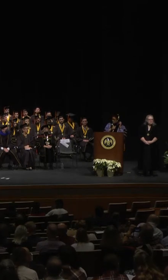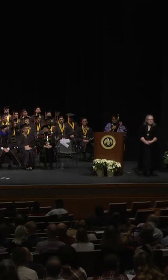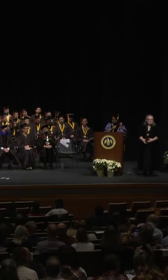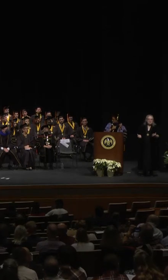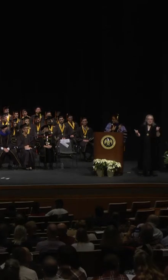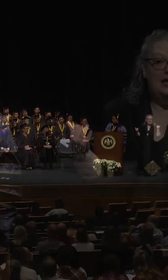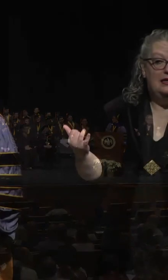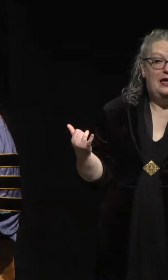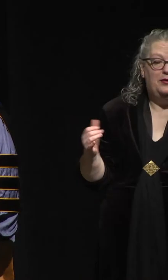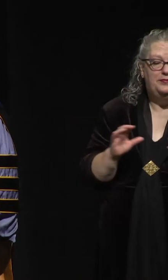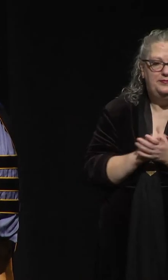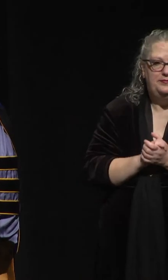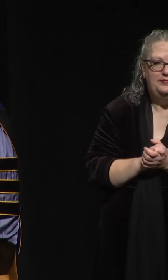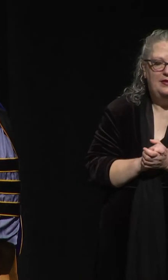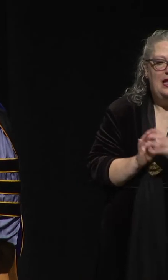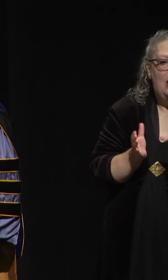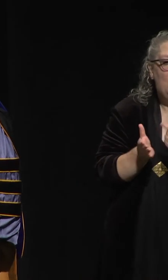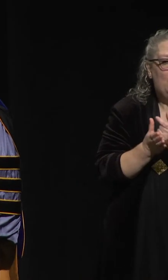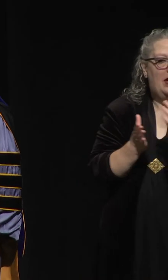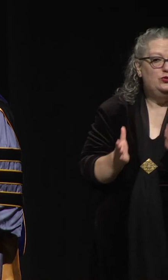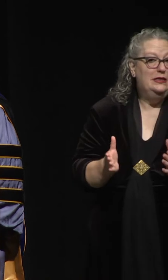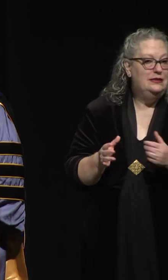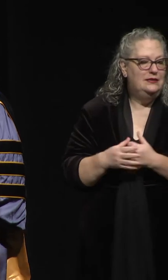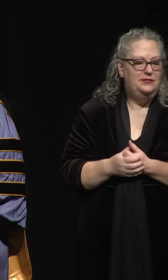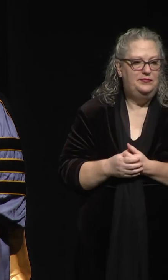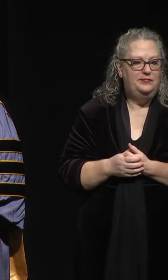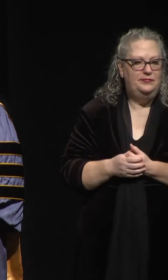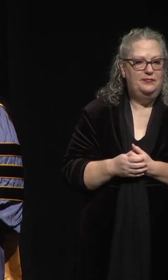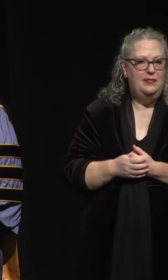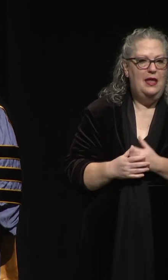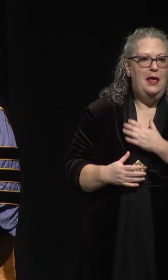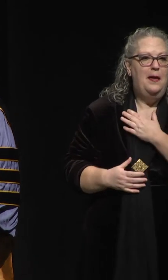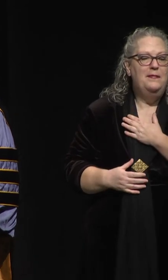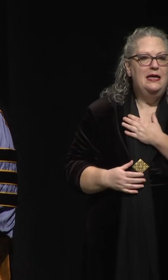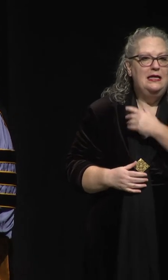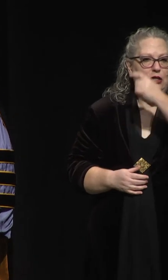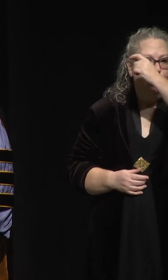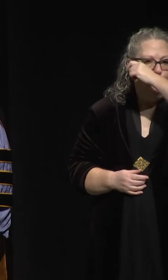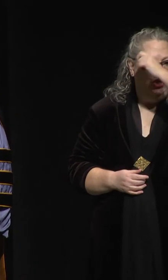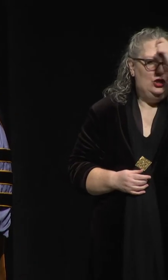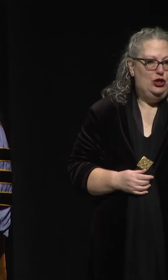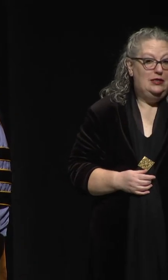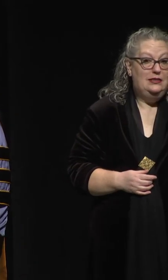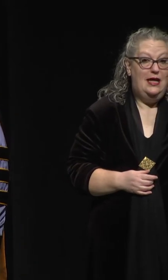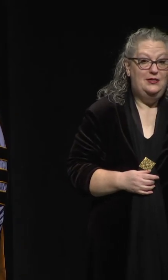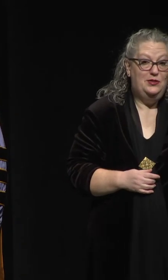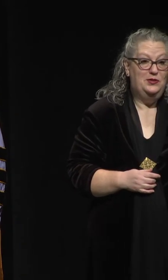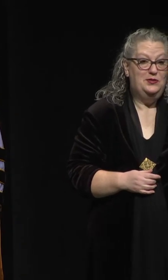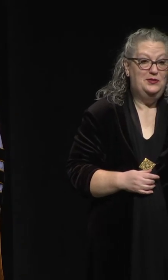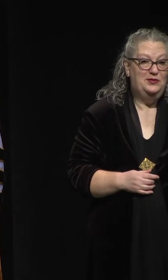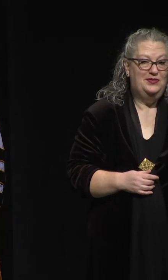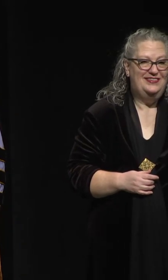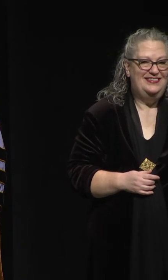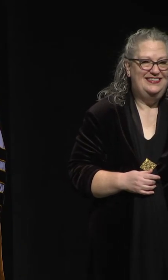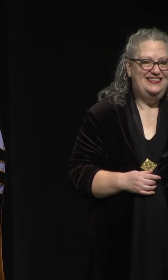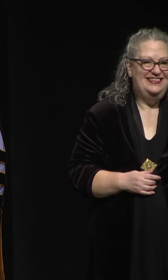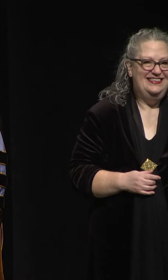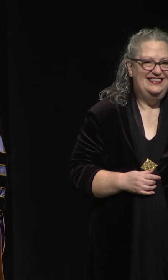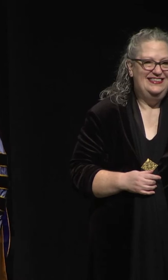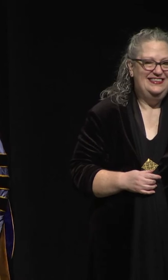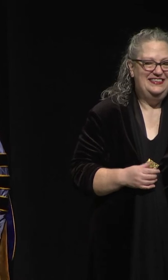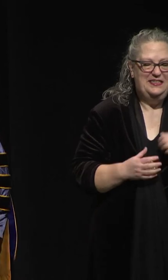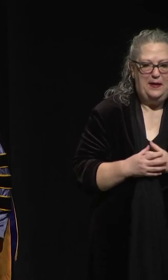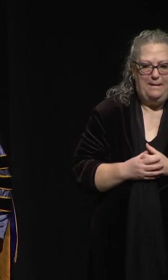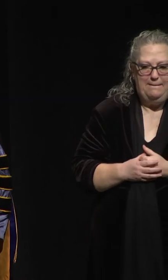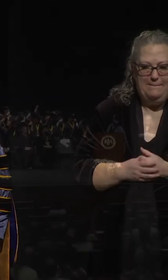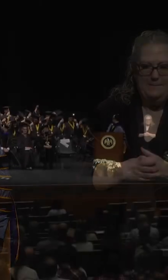And now, graduates, please turn your tassels to the left side of your